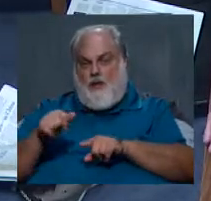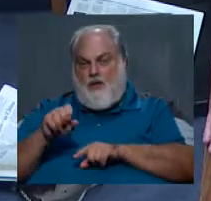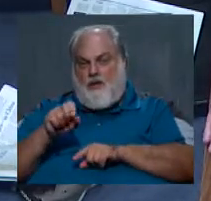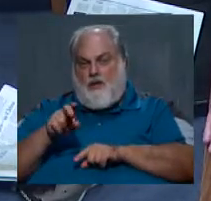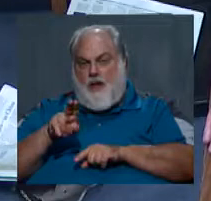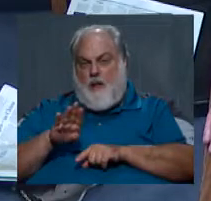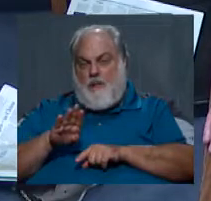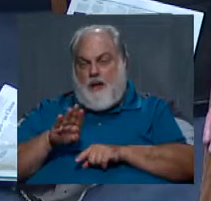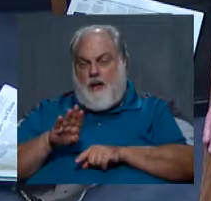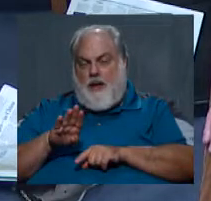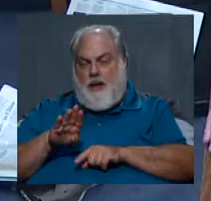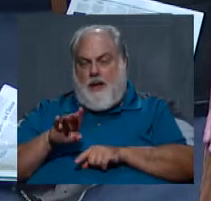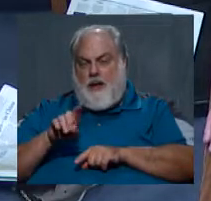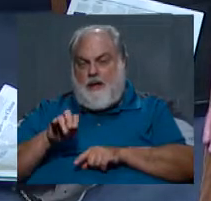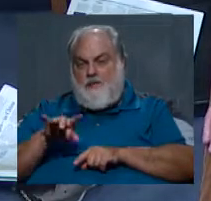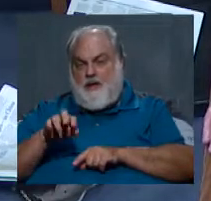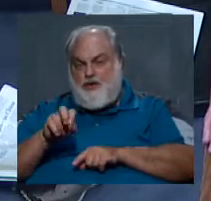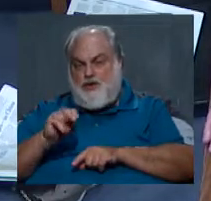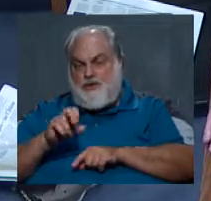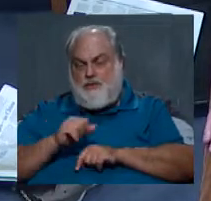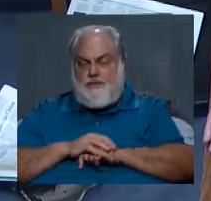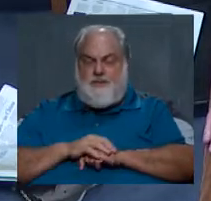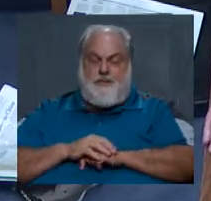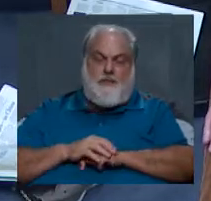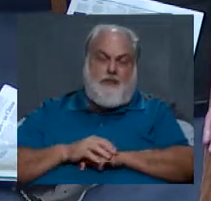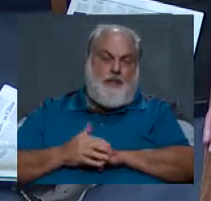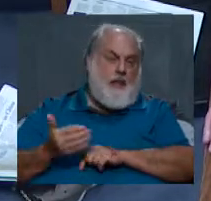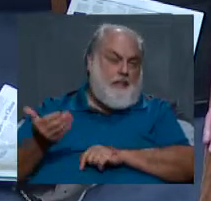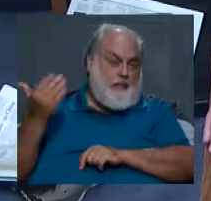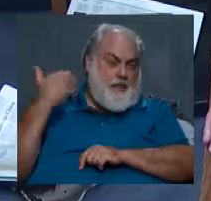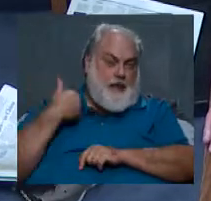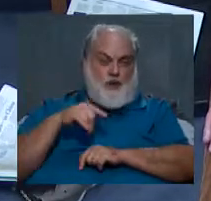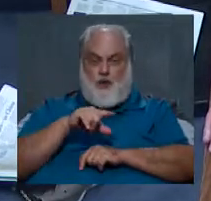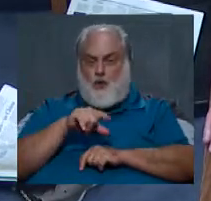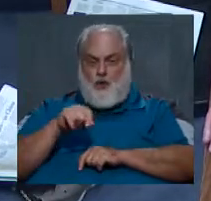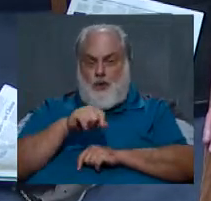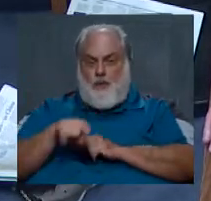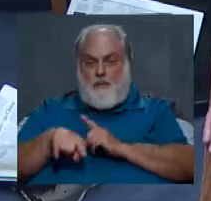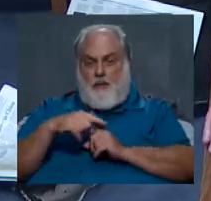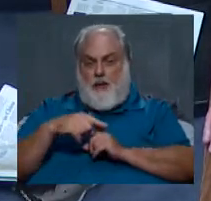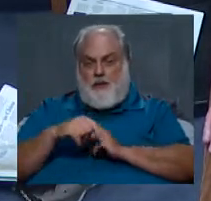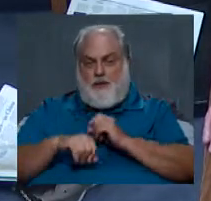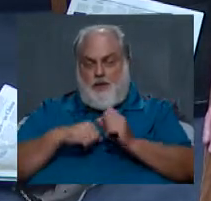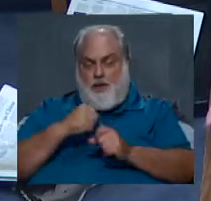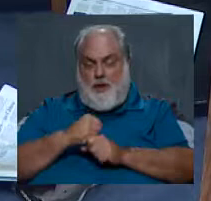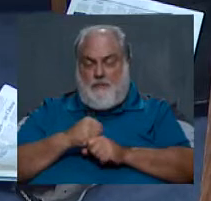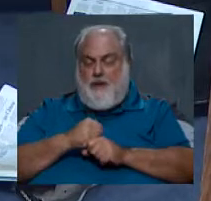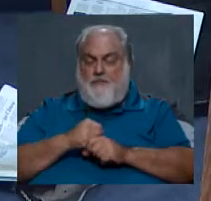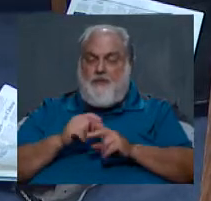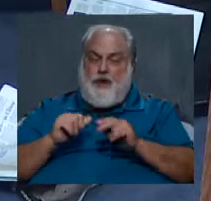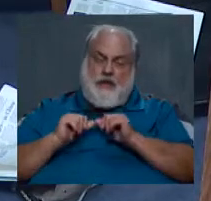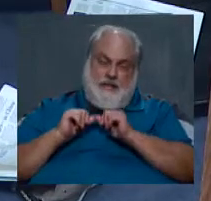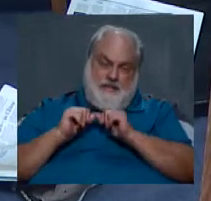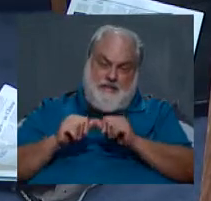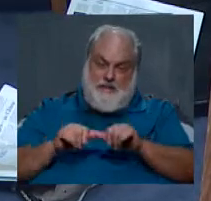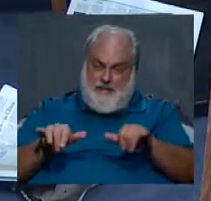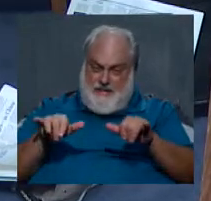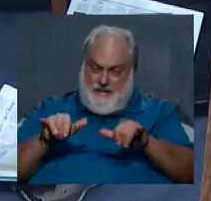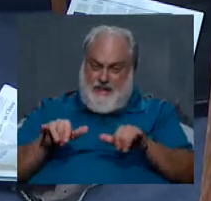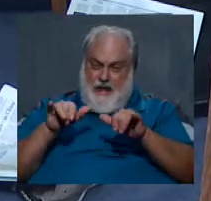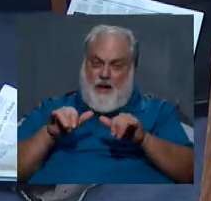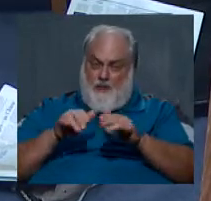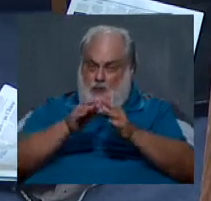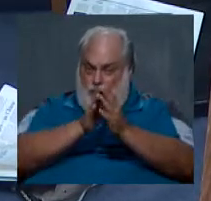the last 20 years or so, the city planners have been very consistent in requiring all residential developments along this corridor or the residential